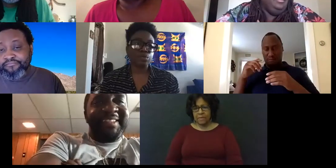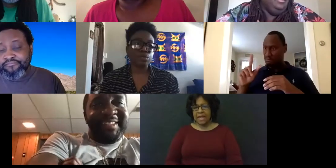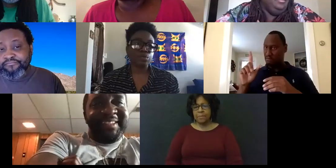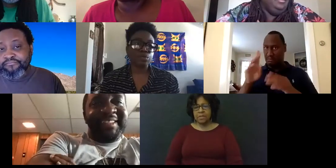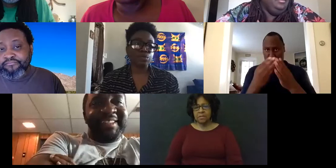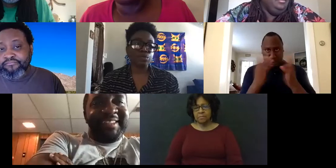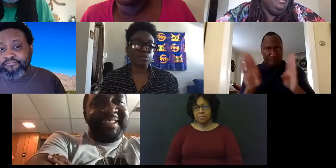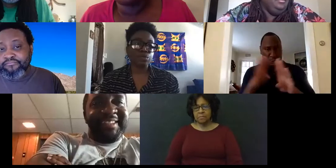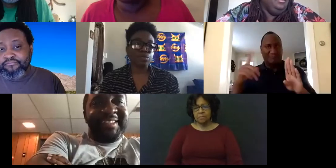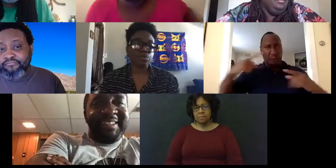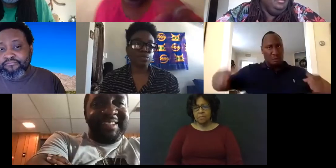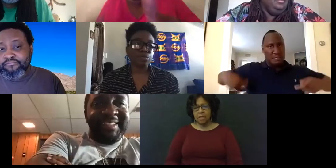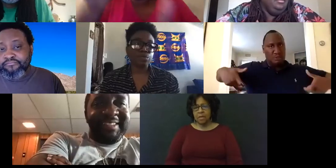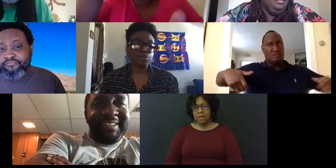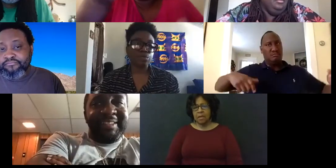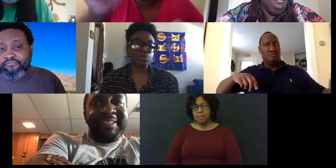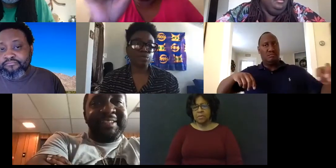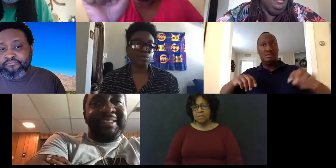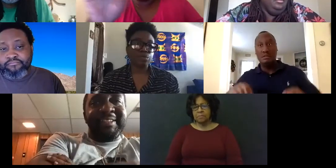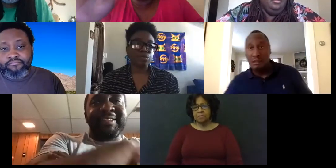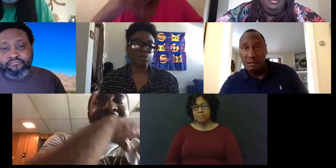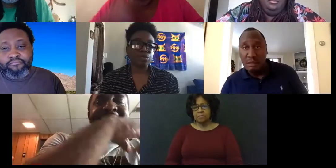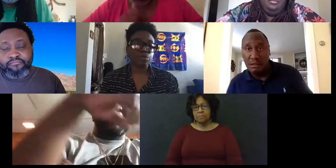you know, so that.